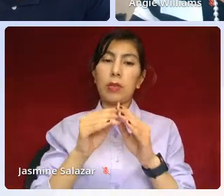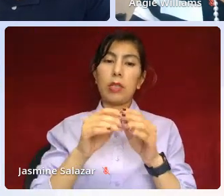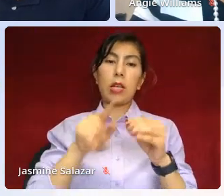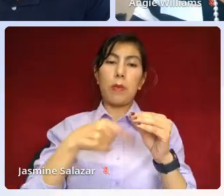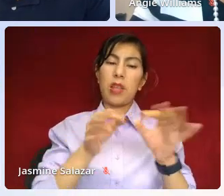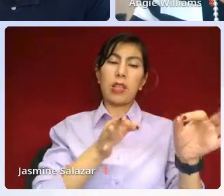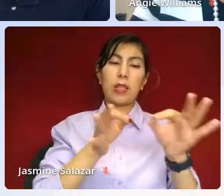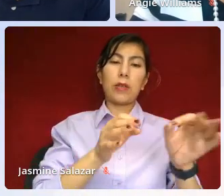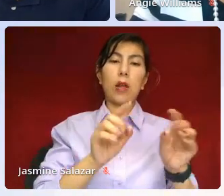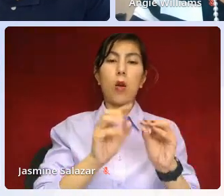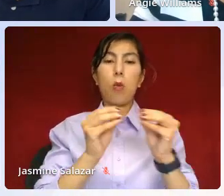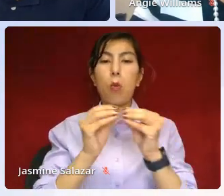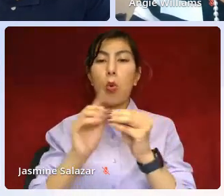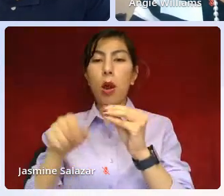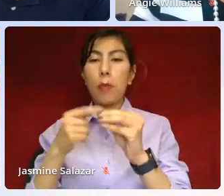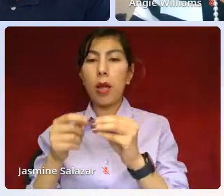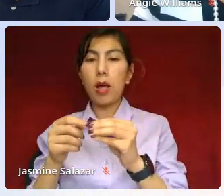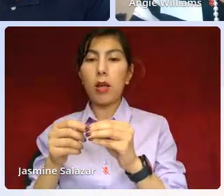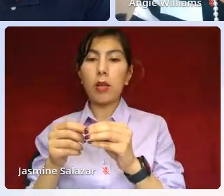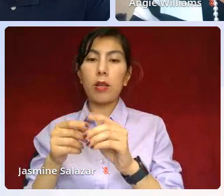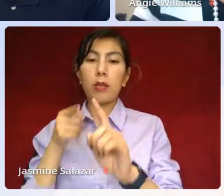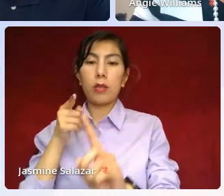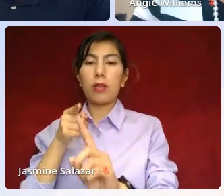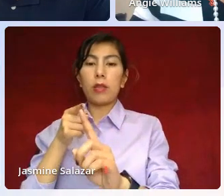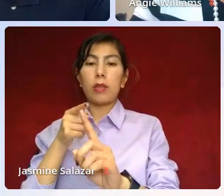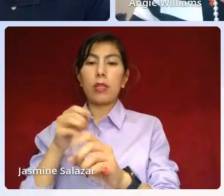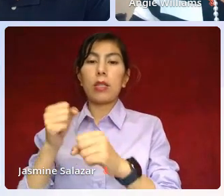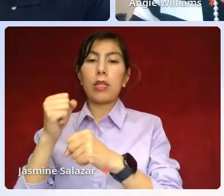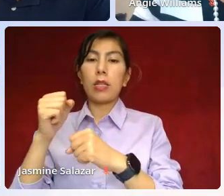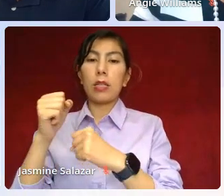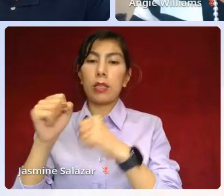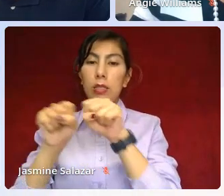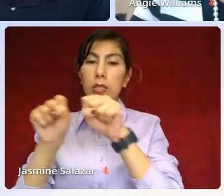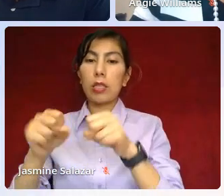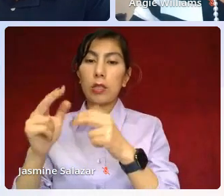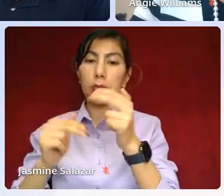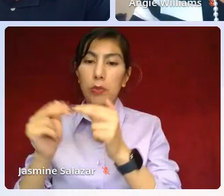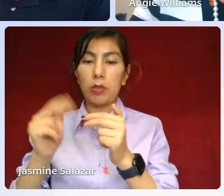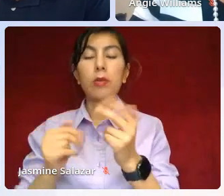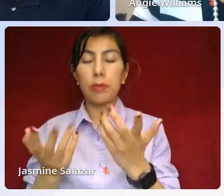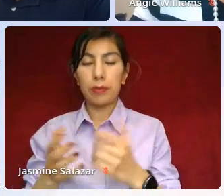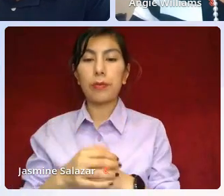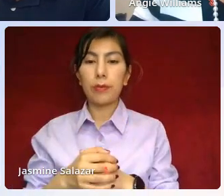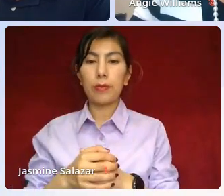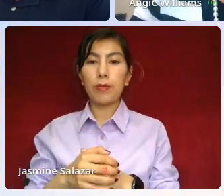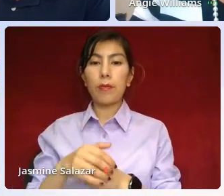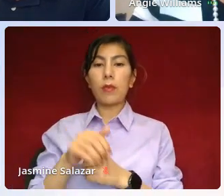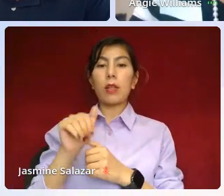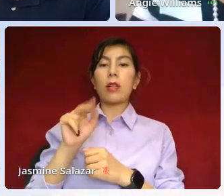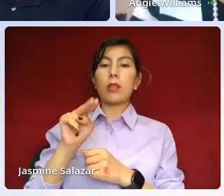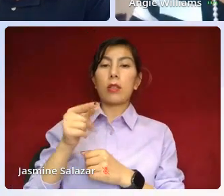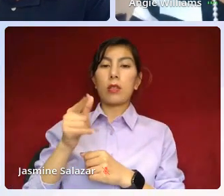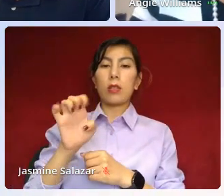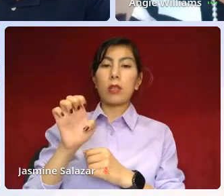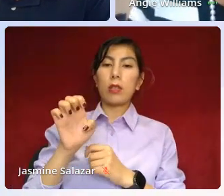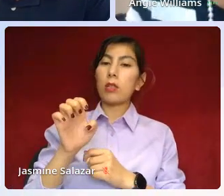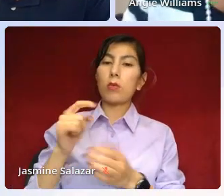the fact that systems being built in some of these places. So I appreciate taking that. Angie, what are we talking about in